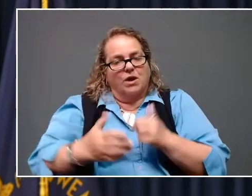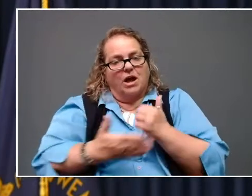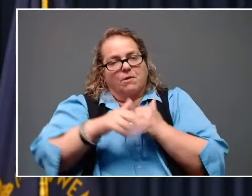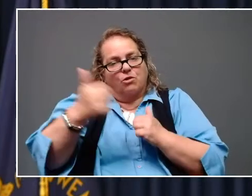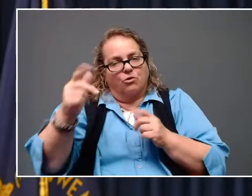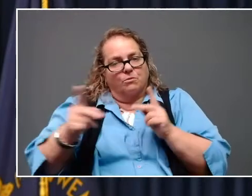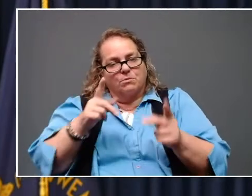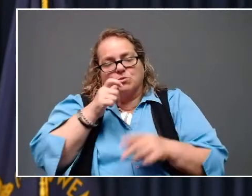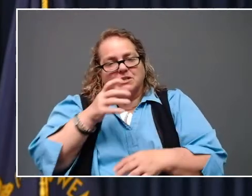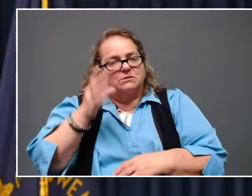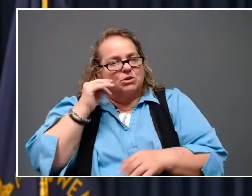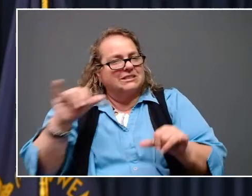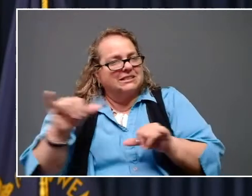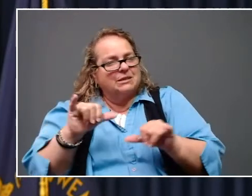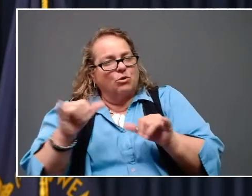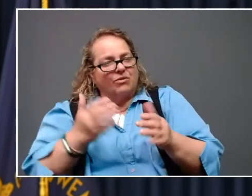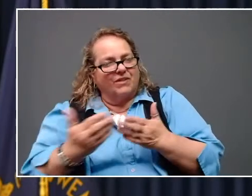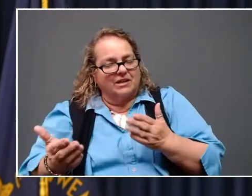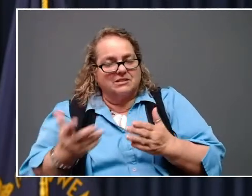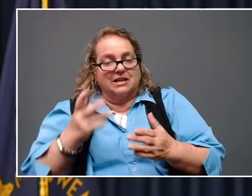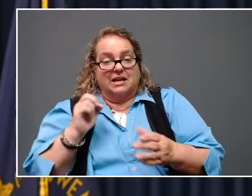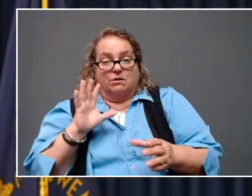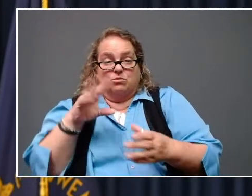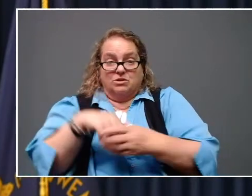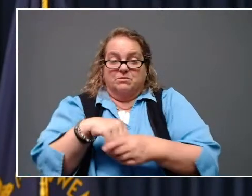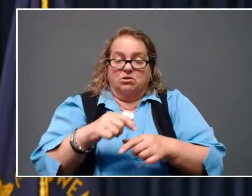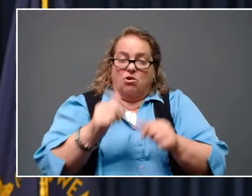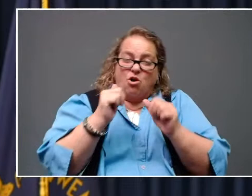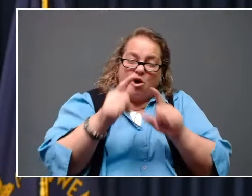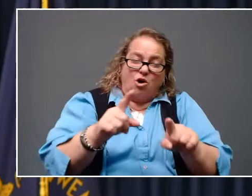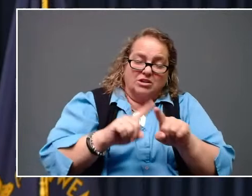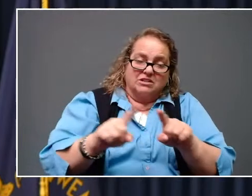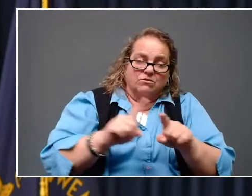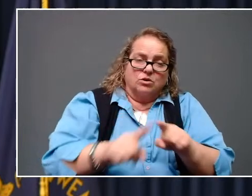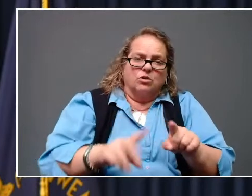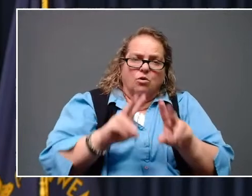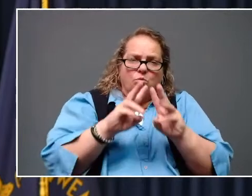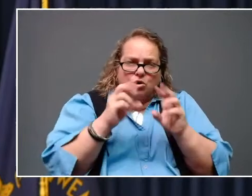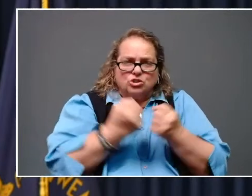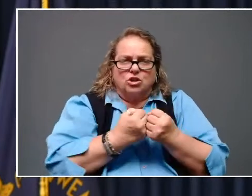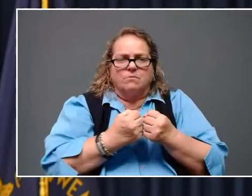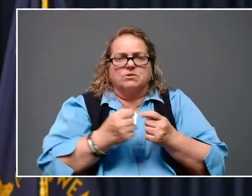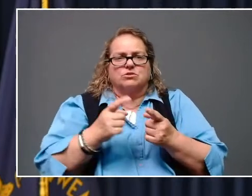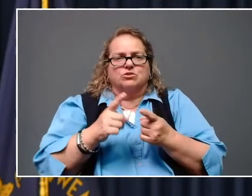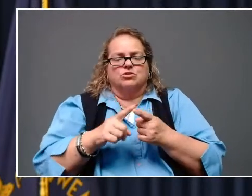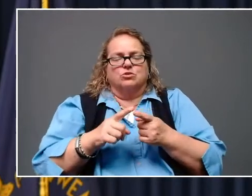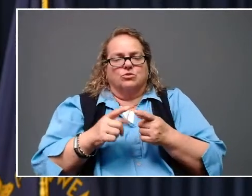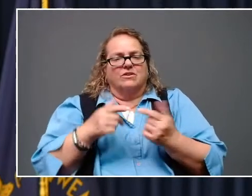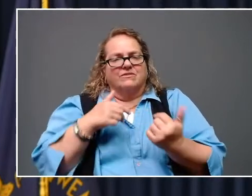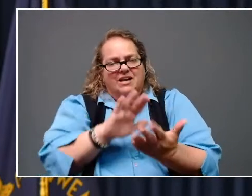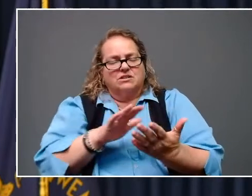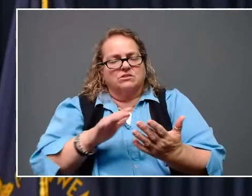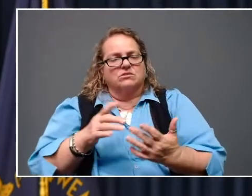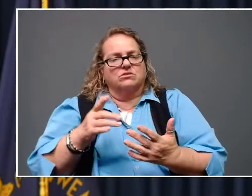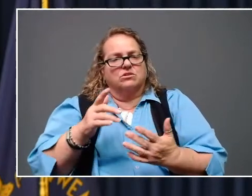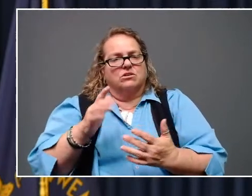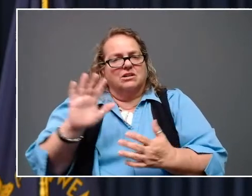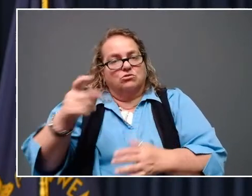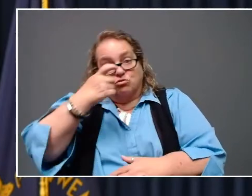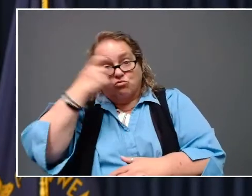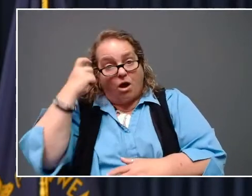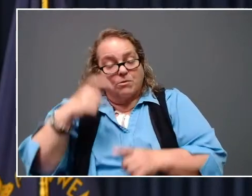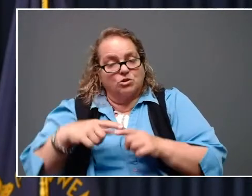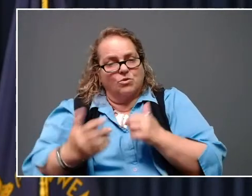He participated in nearly all seminars, given his time and facing his trauma to help other people after 2017